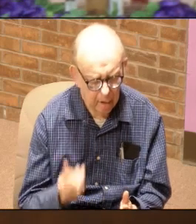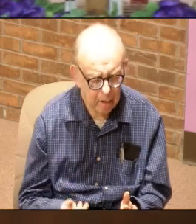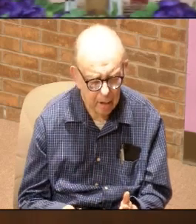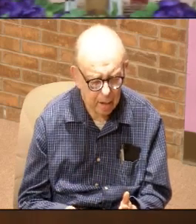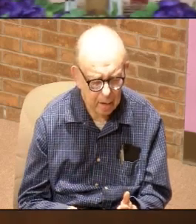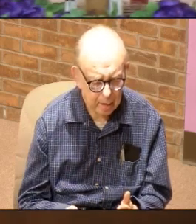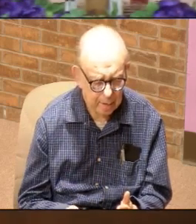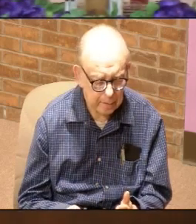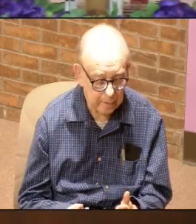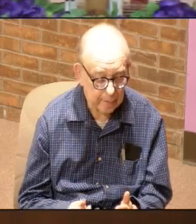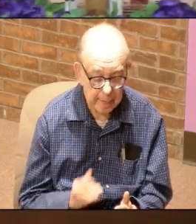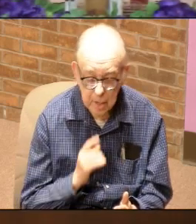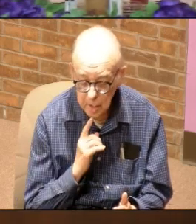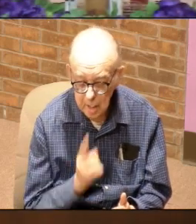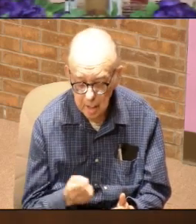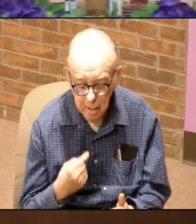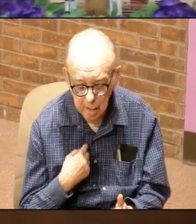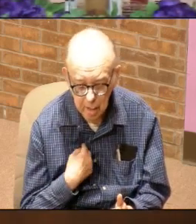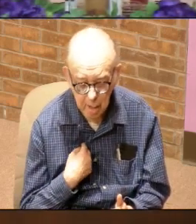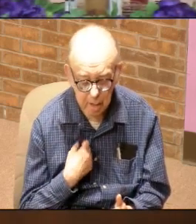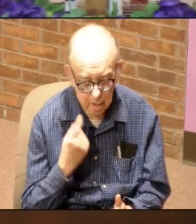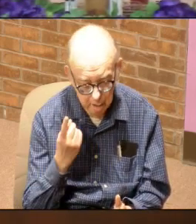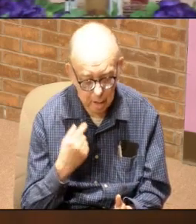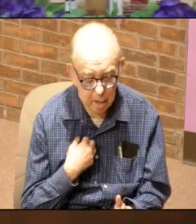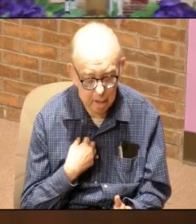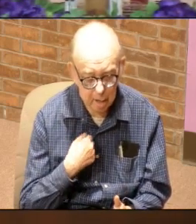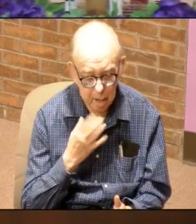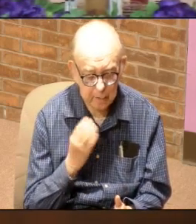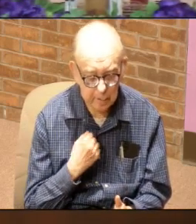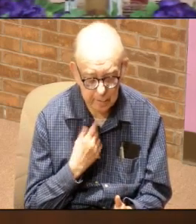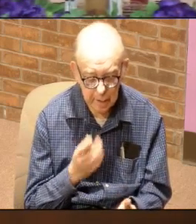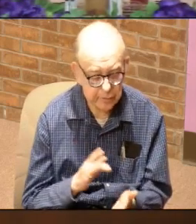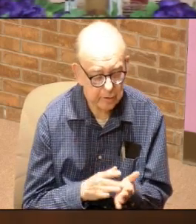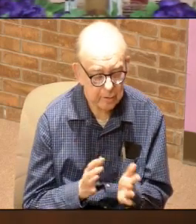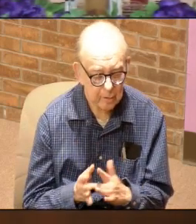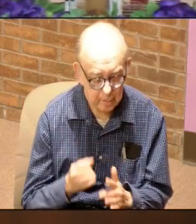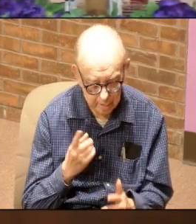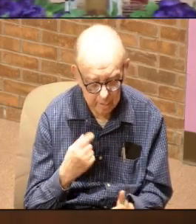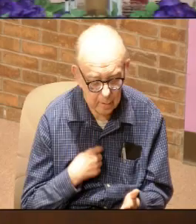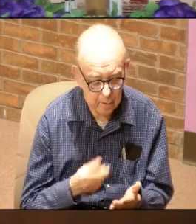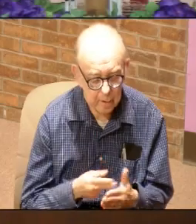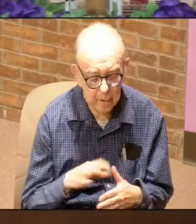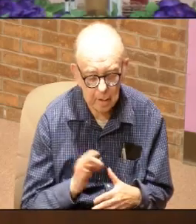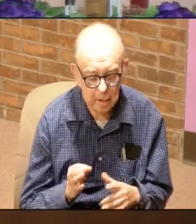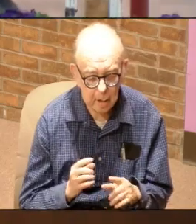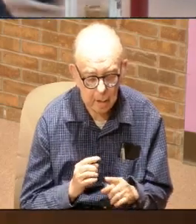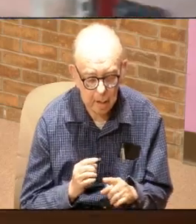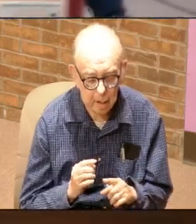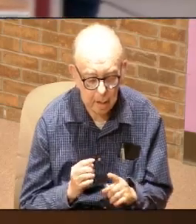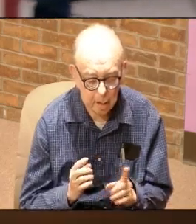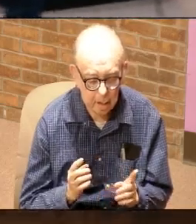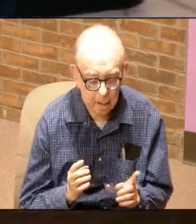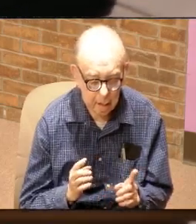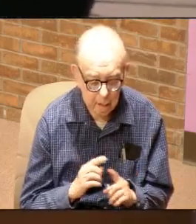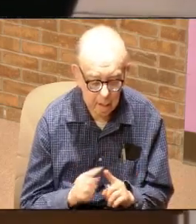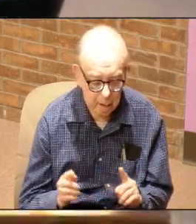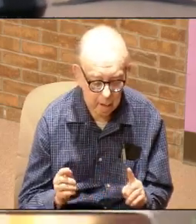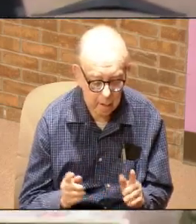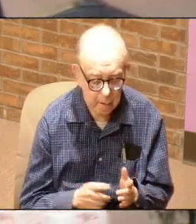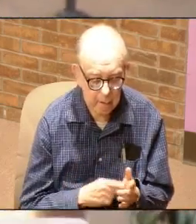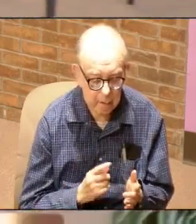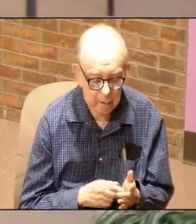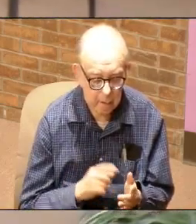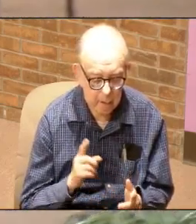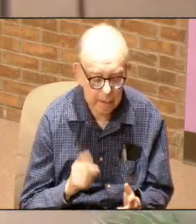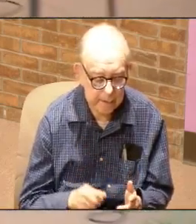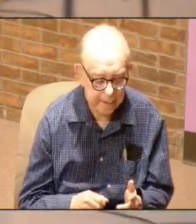Because in reality, I understand I have God, I understand I have Jesus, I understand I have the Holy Spirit, but every once in a while, I